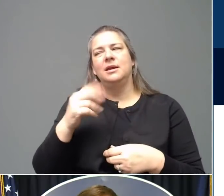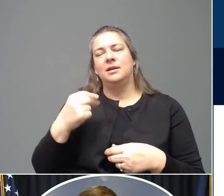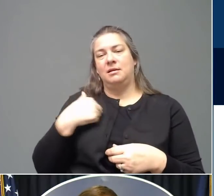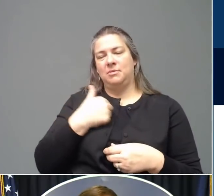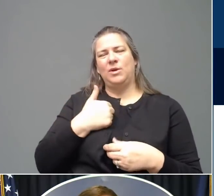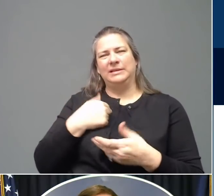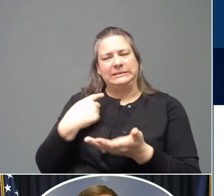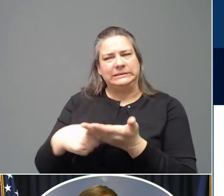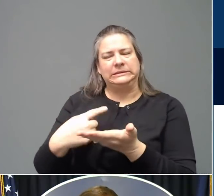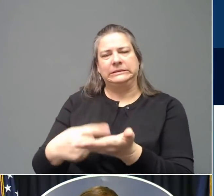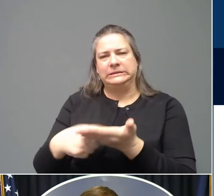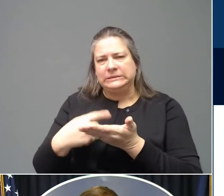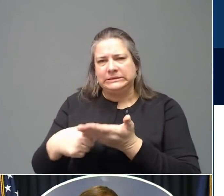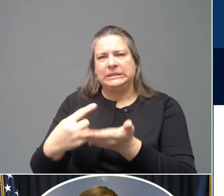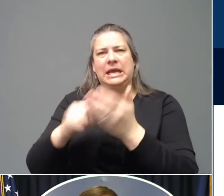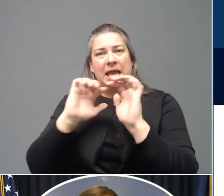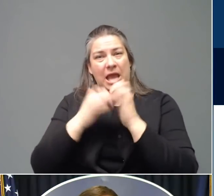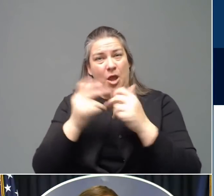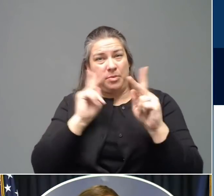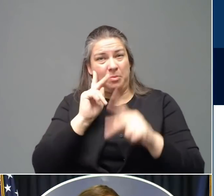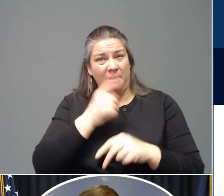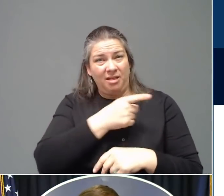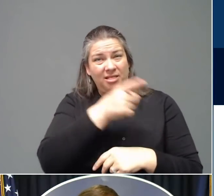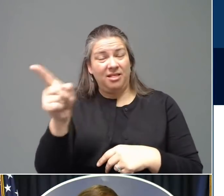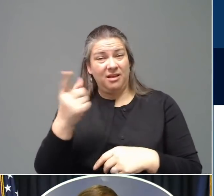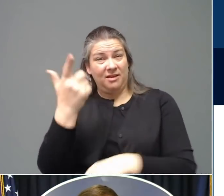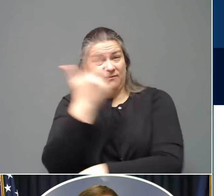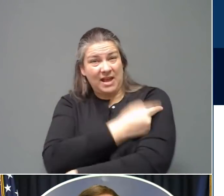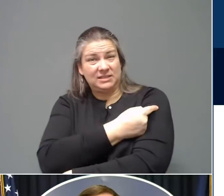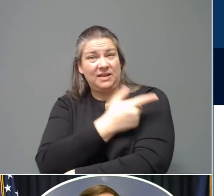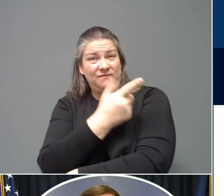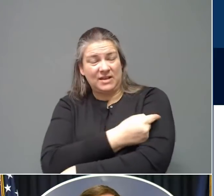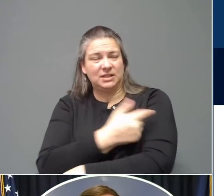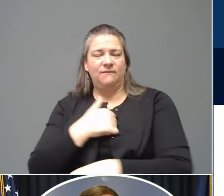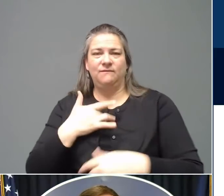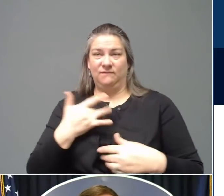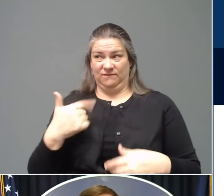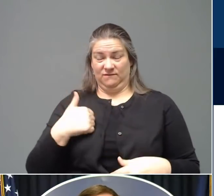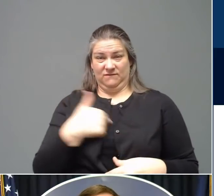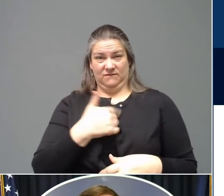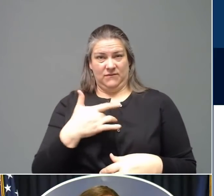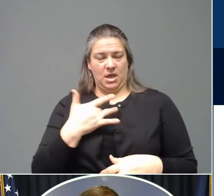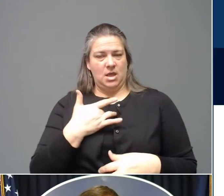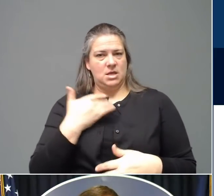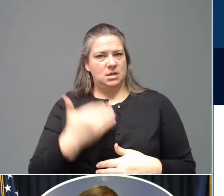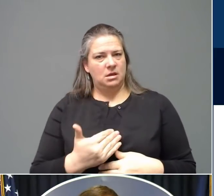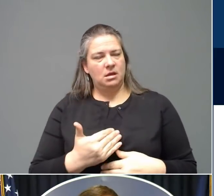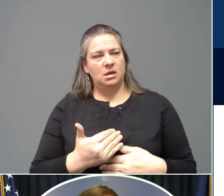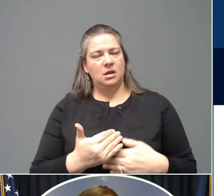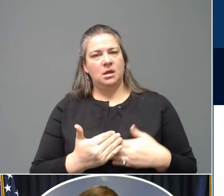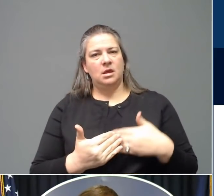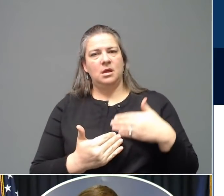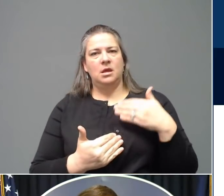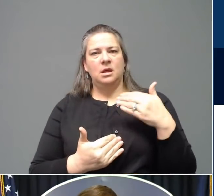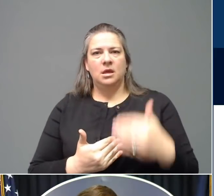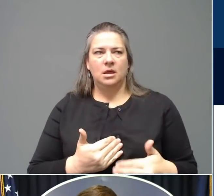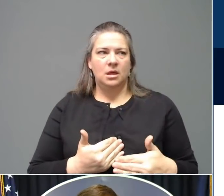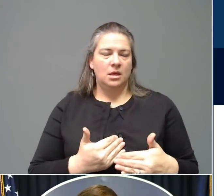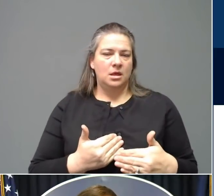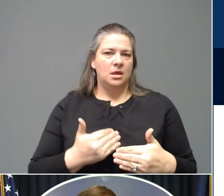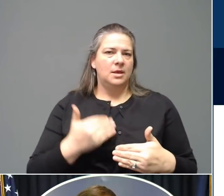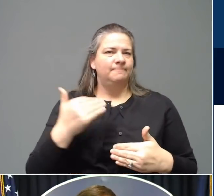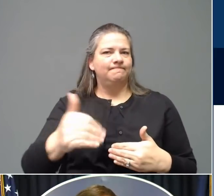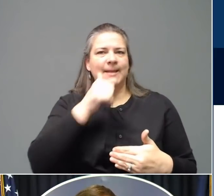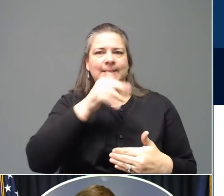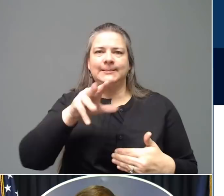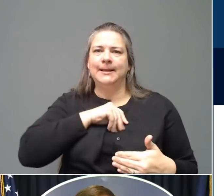in Kentucky wasn't acceptable, that we had to push harder, and that we were going to provide a new goal and new guidance to do